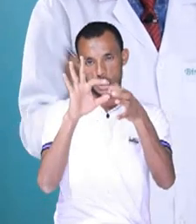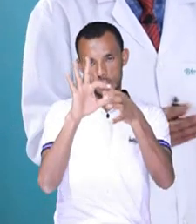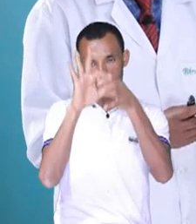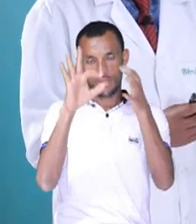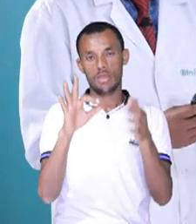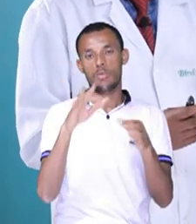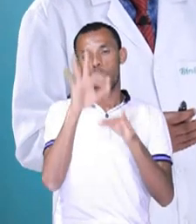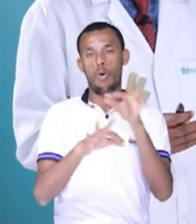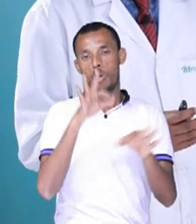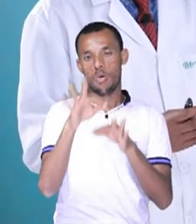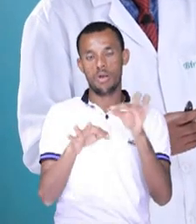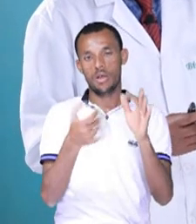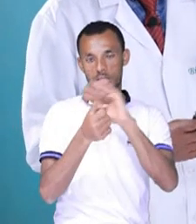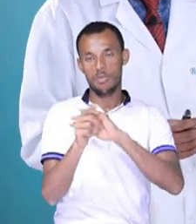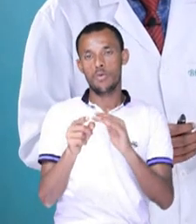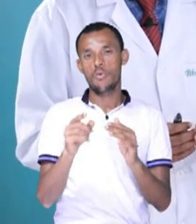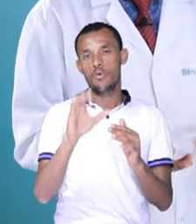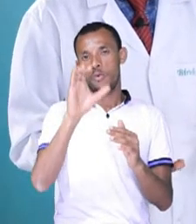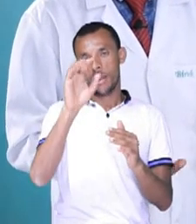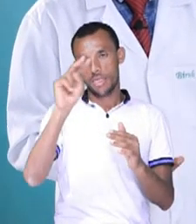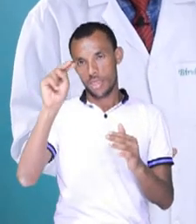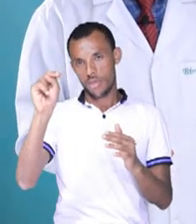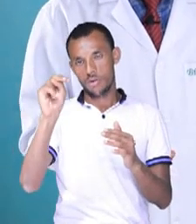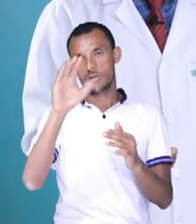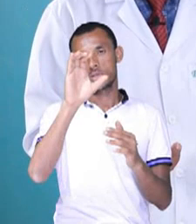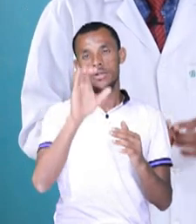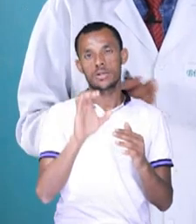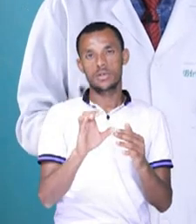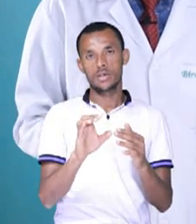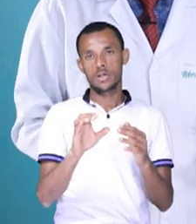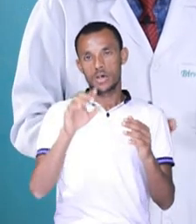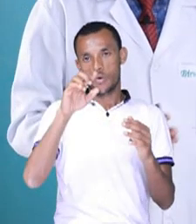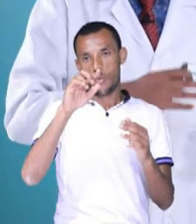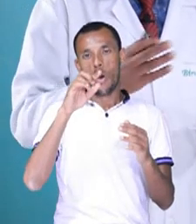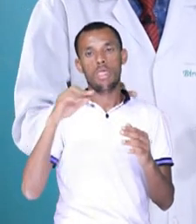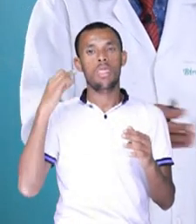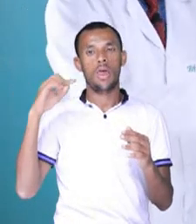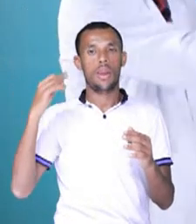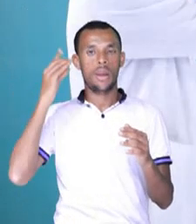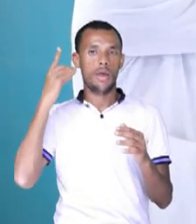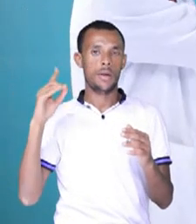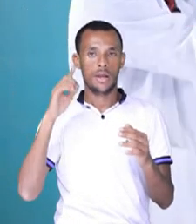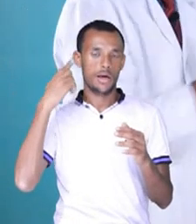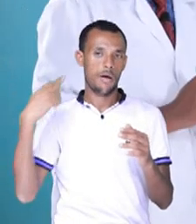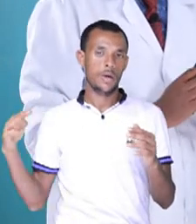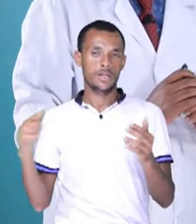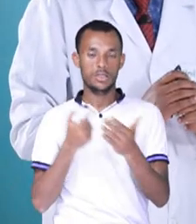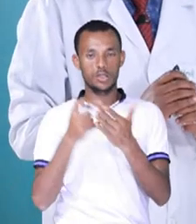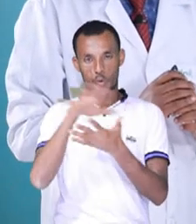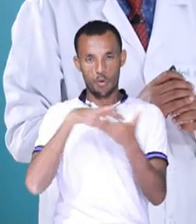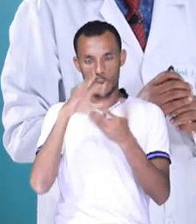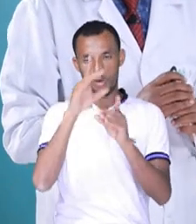very giant molecules. Examples of covalent network crystals, quartz, diamond, graphite, and so on. These compounds,